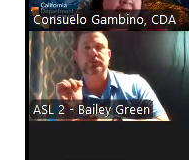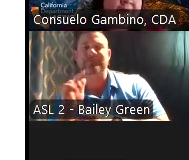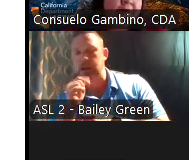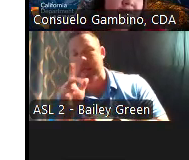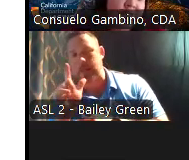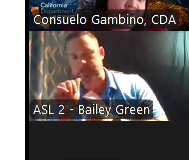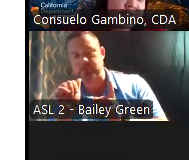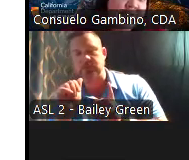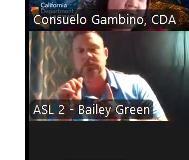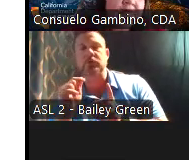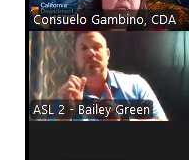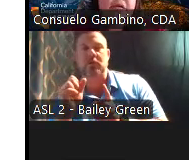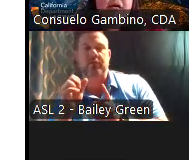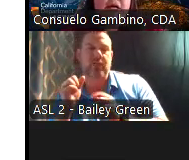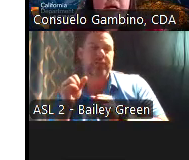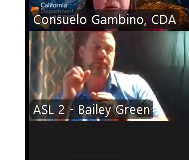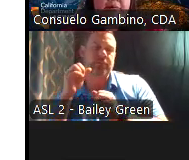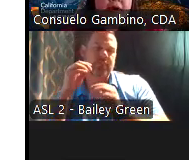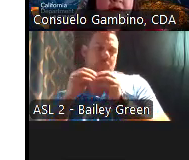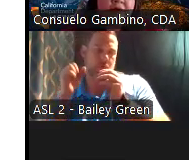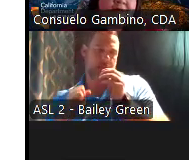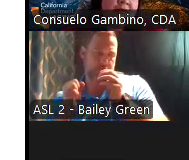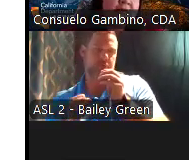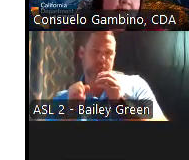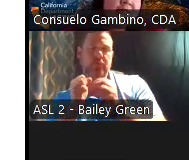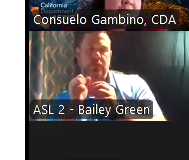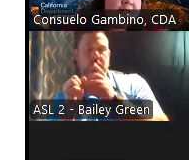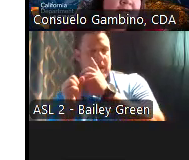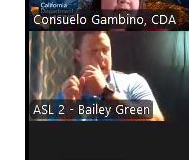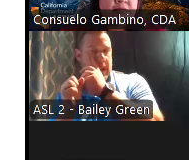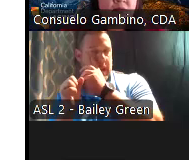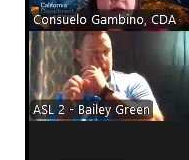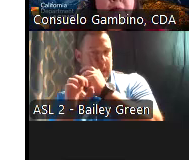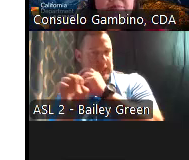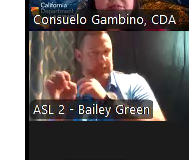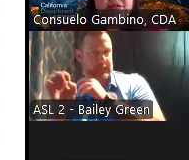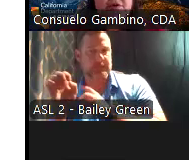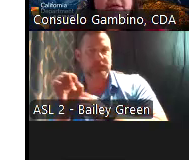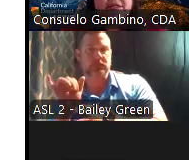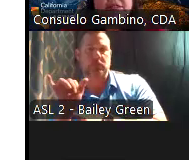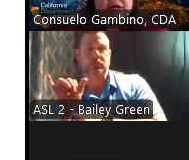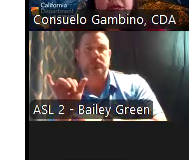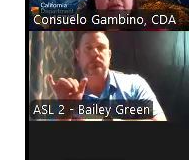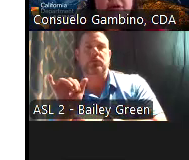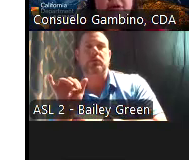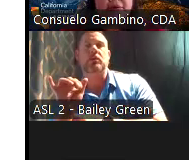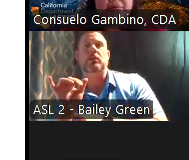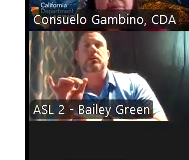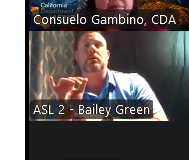Angeles County, but a little further down. On the east side as well. So it just